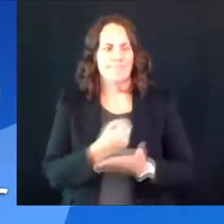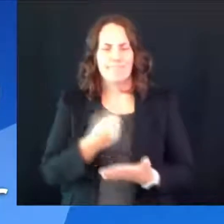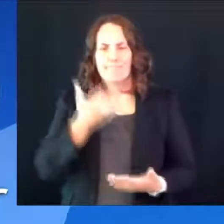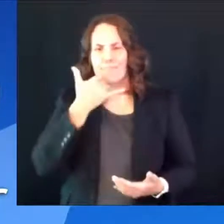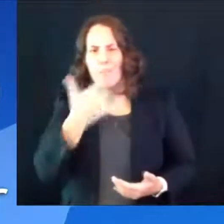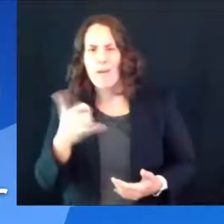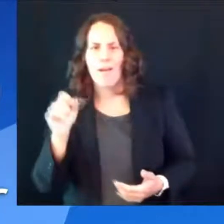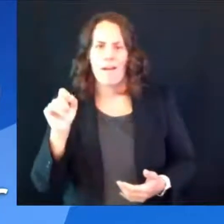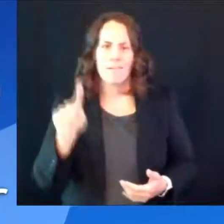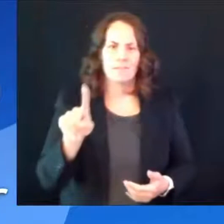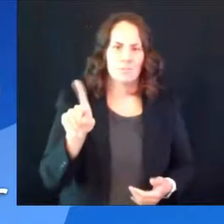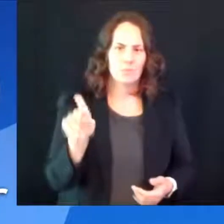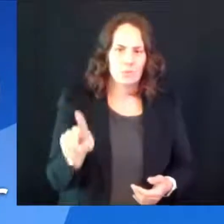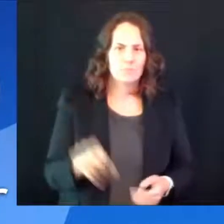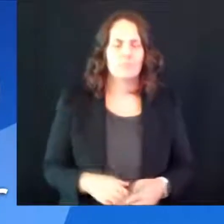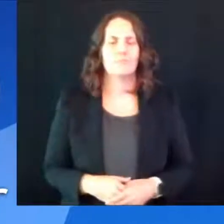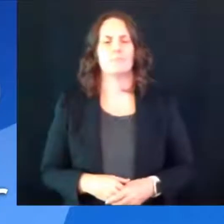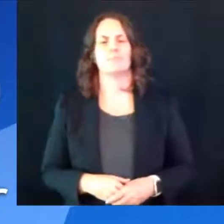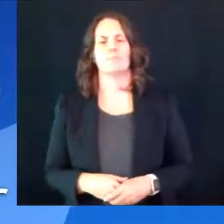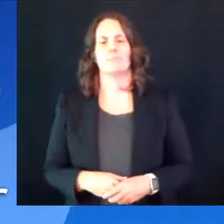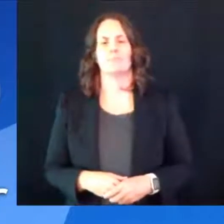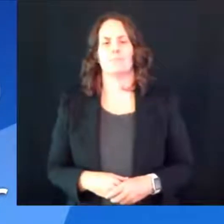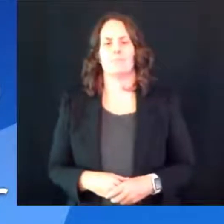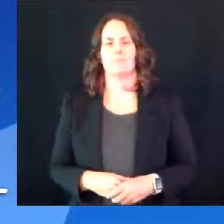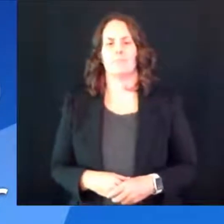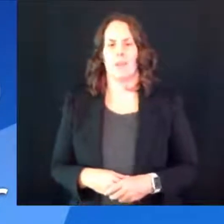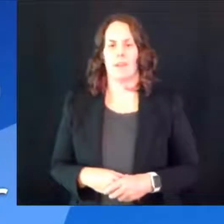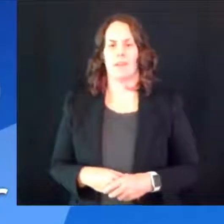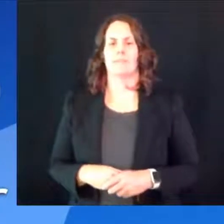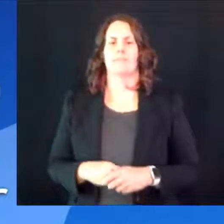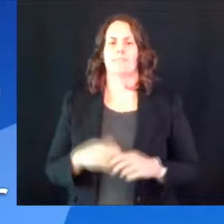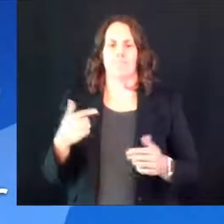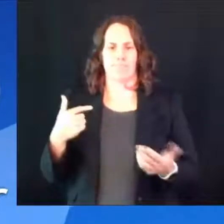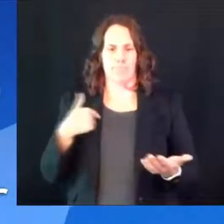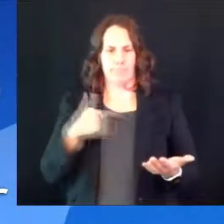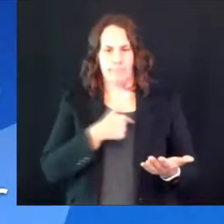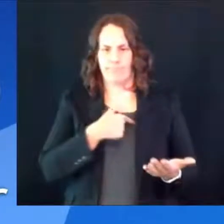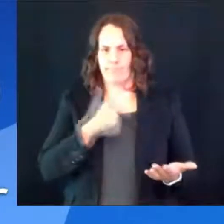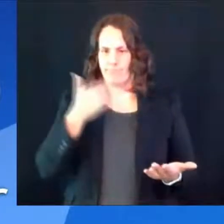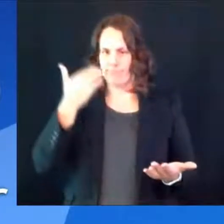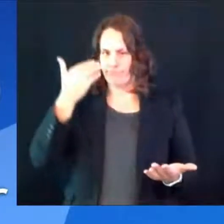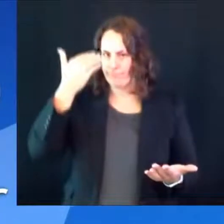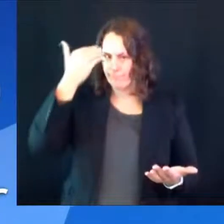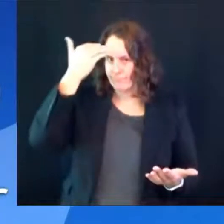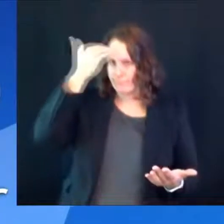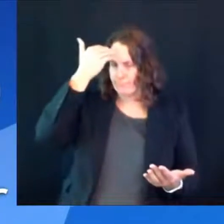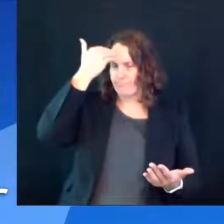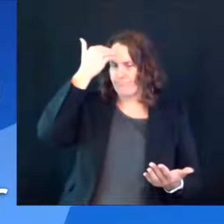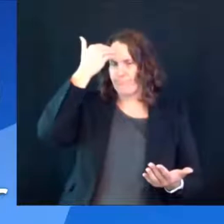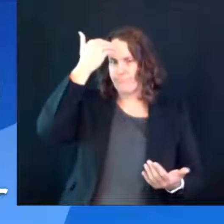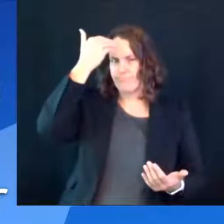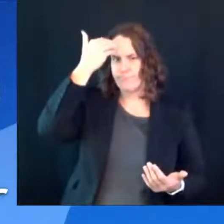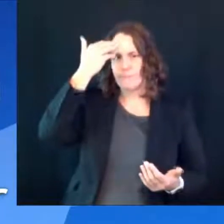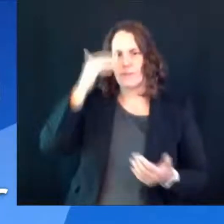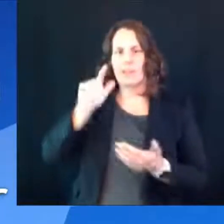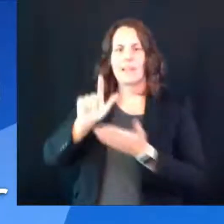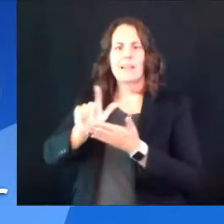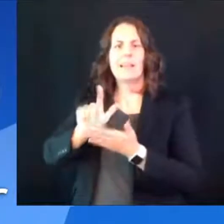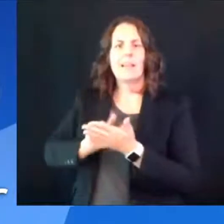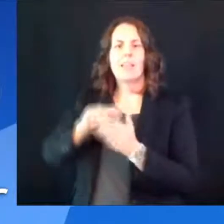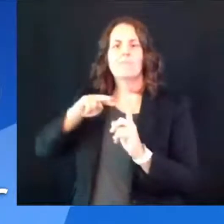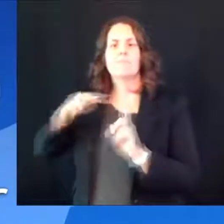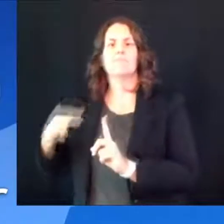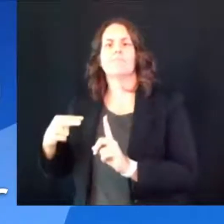I think we've gotten a good understanding of the legal basis for this new order, but I'm wondering, I guess this question is for Dr.